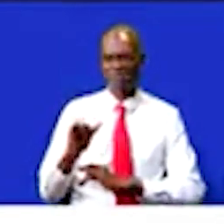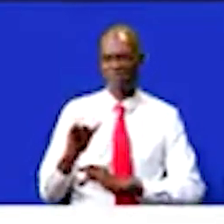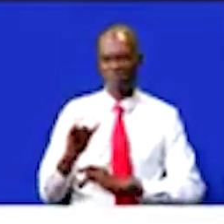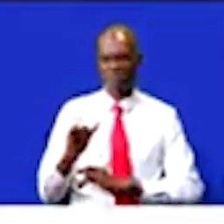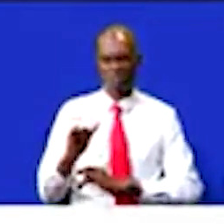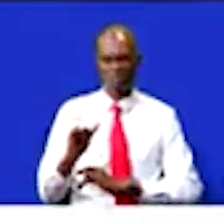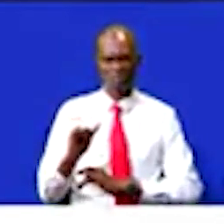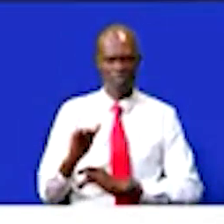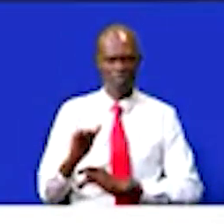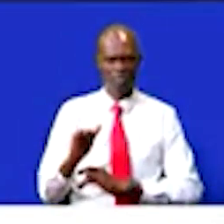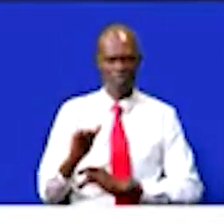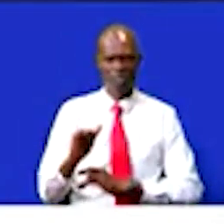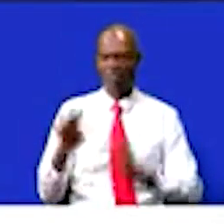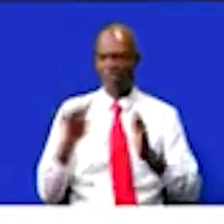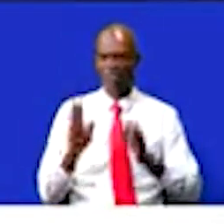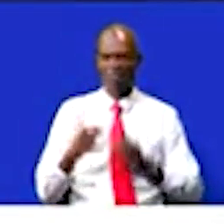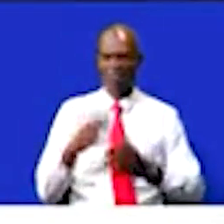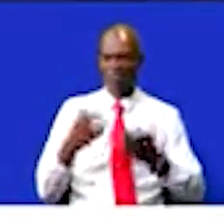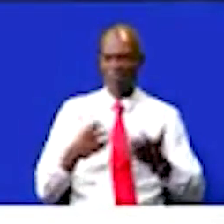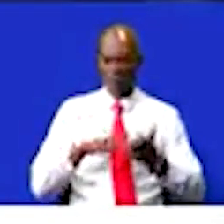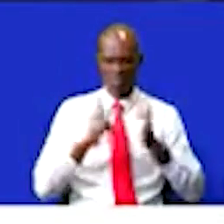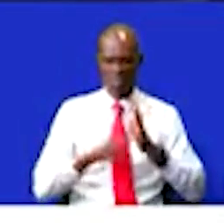Inafaa watumie nguvu kama hiyo hiyo